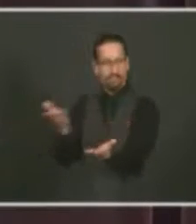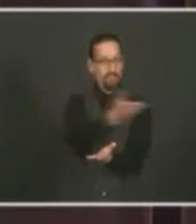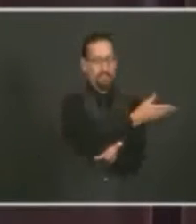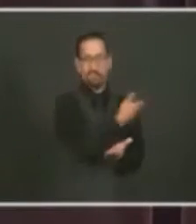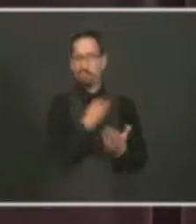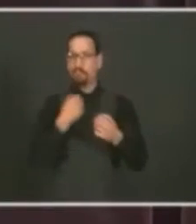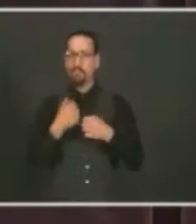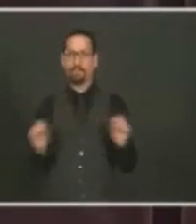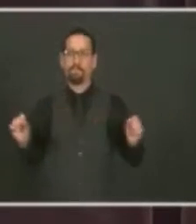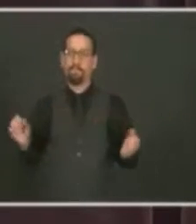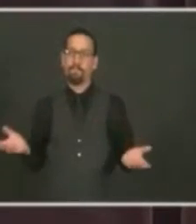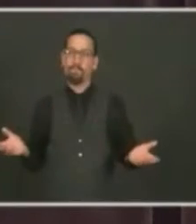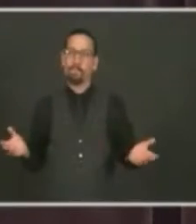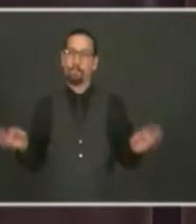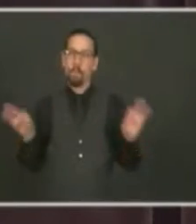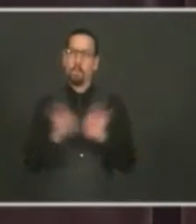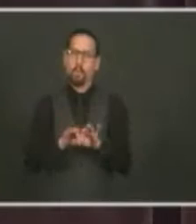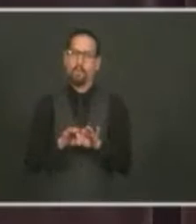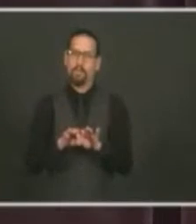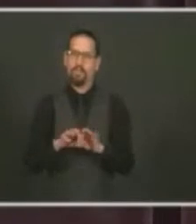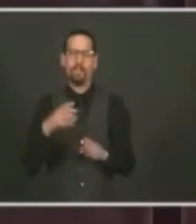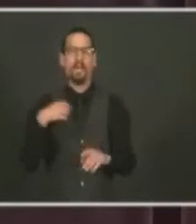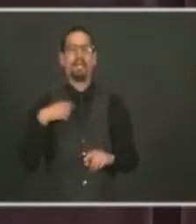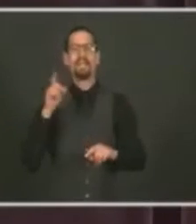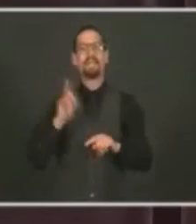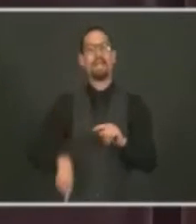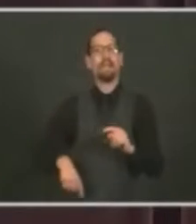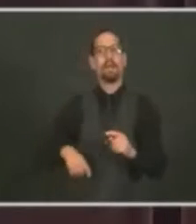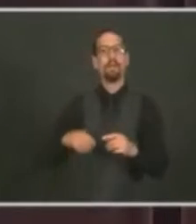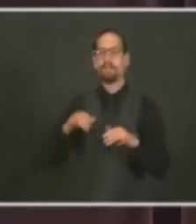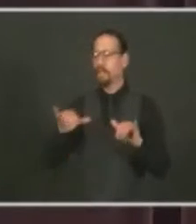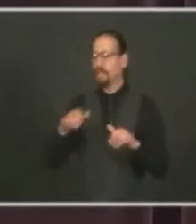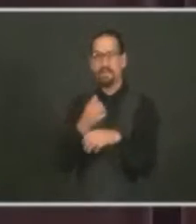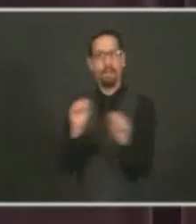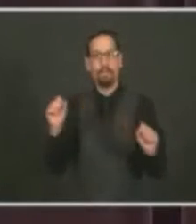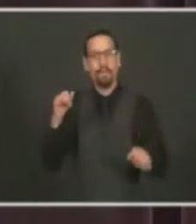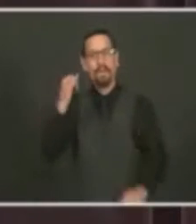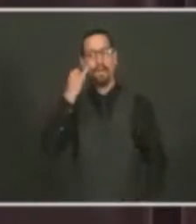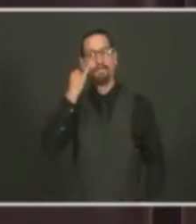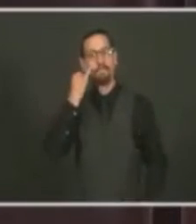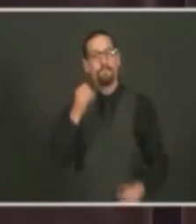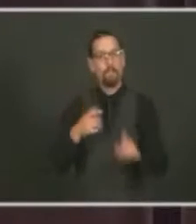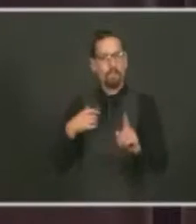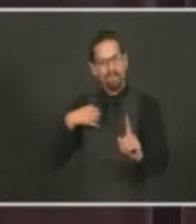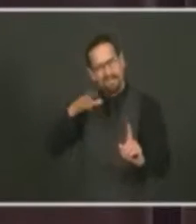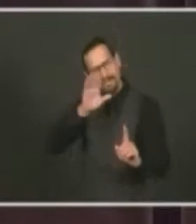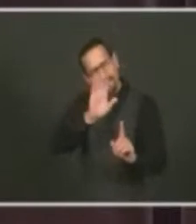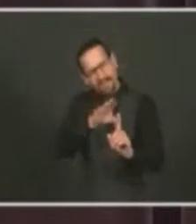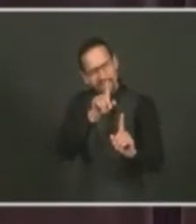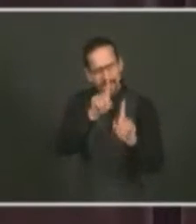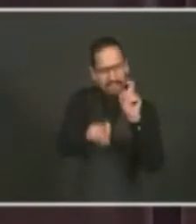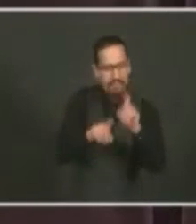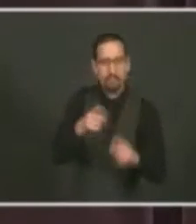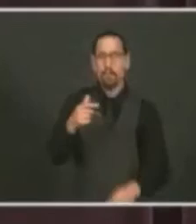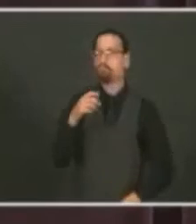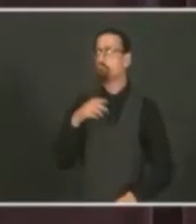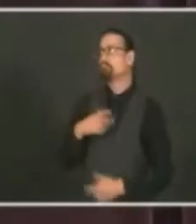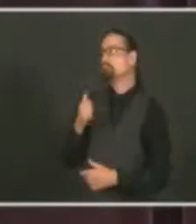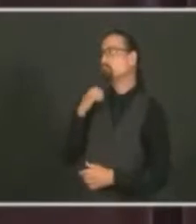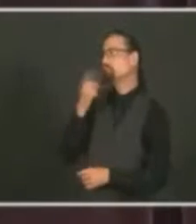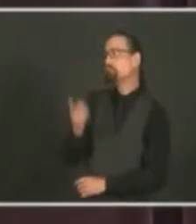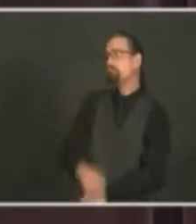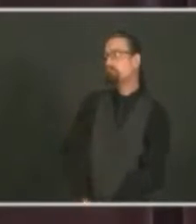We cannot do that unless you answer when we call and you provide us with the information that we